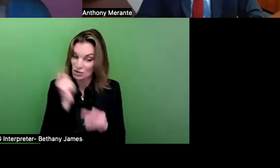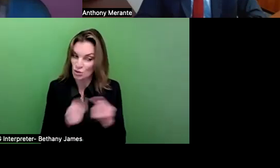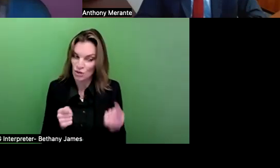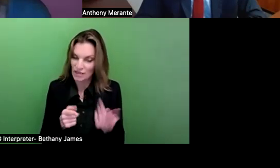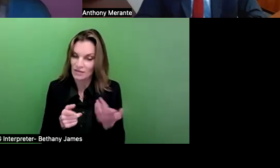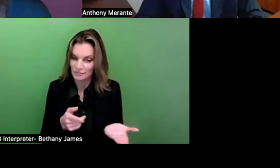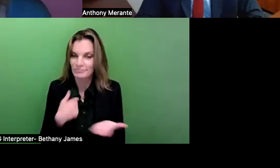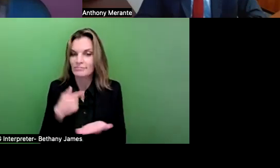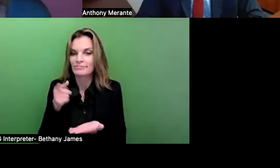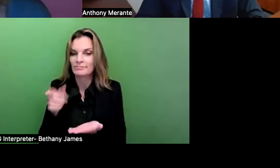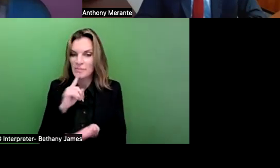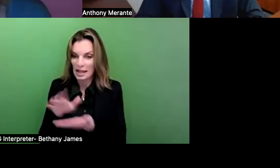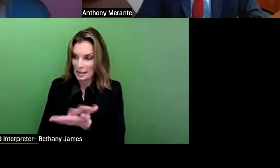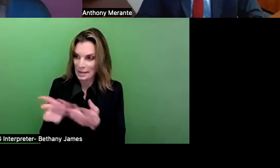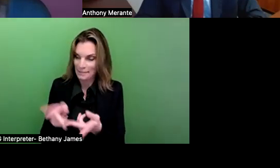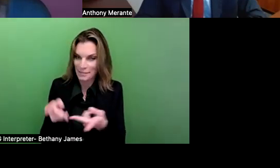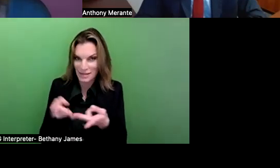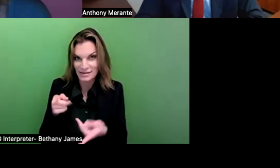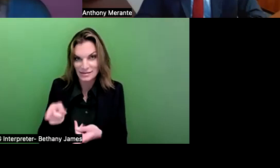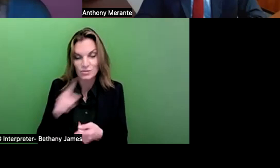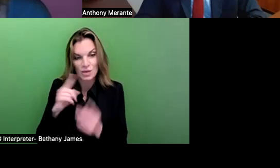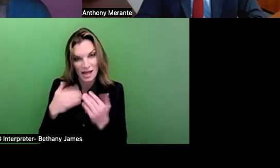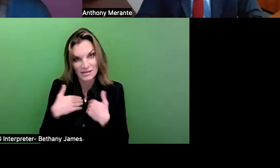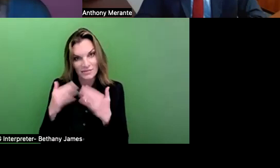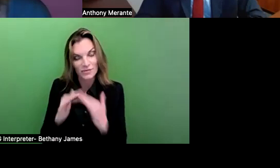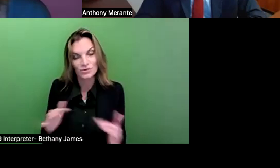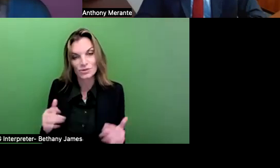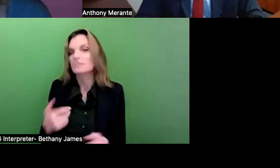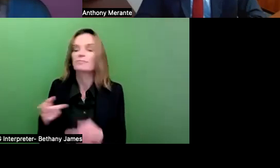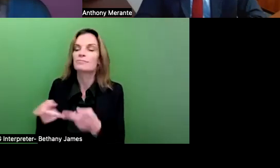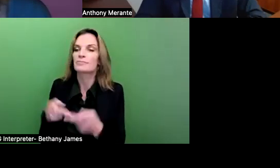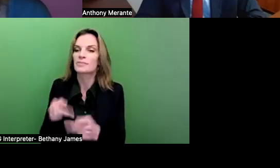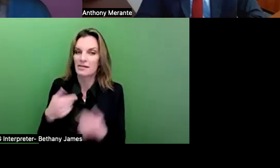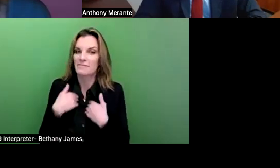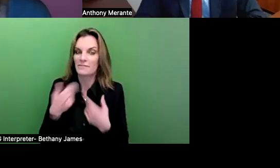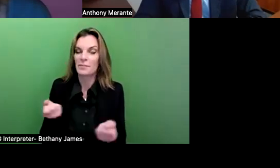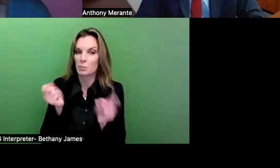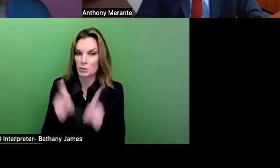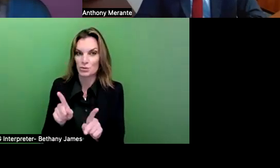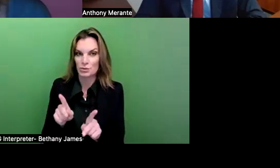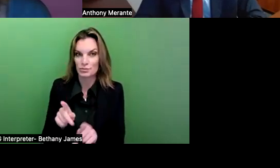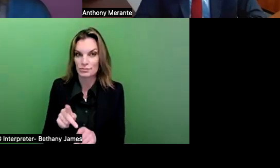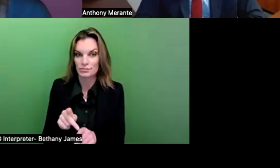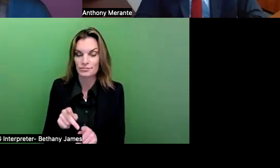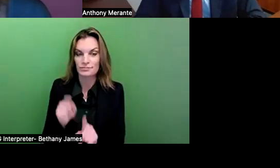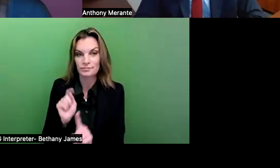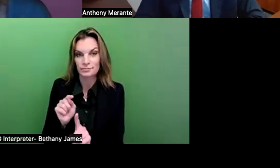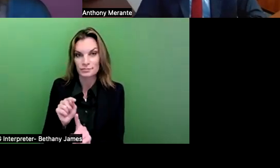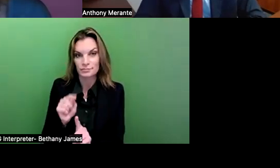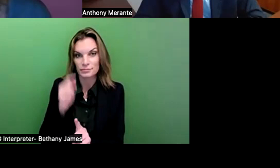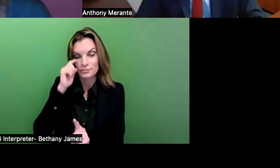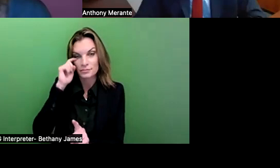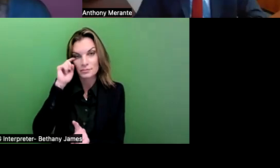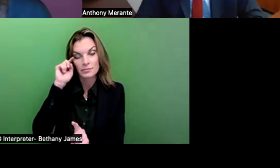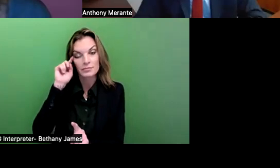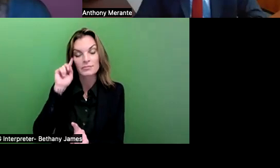as a clean place. They see it as a diverse place. They see it as a place where there's opportunity and where, they'll be